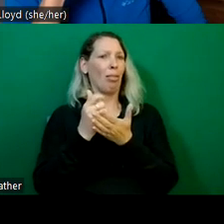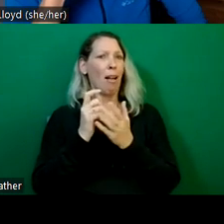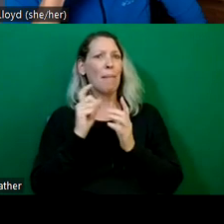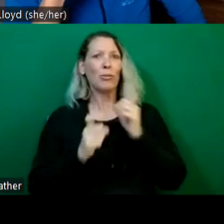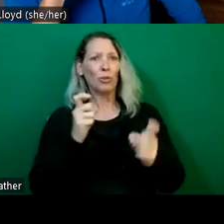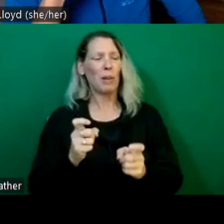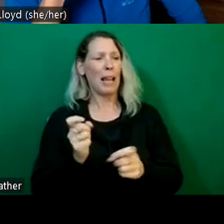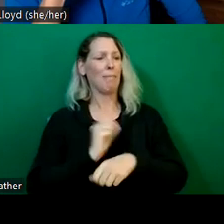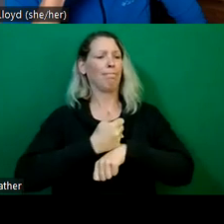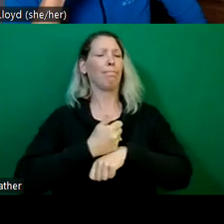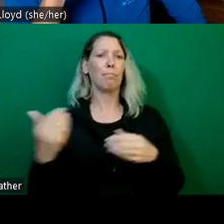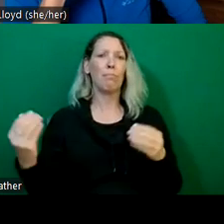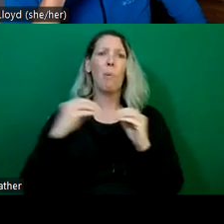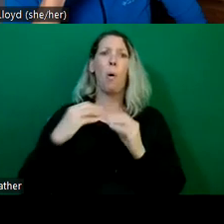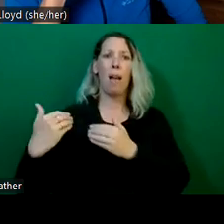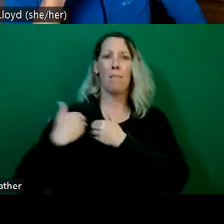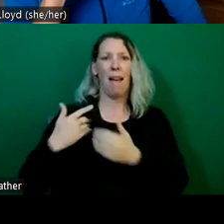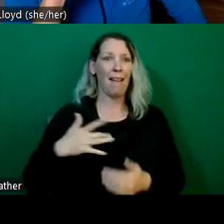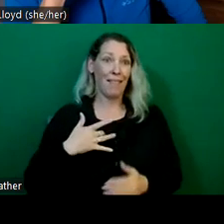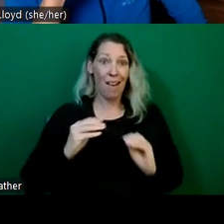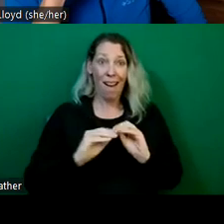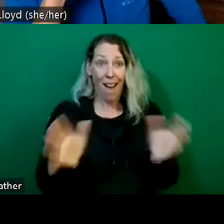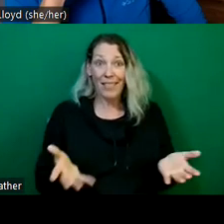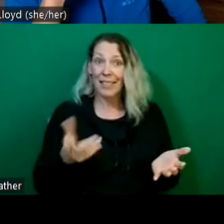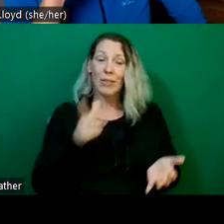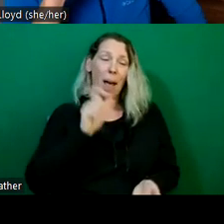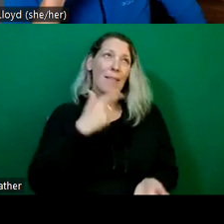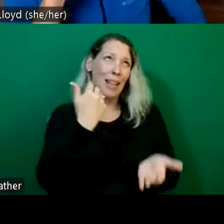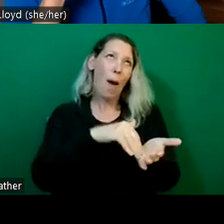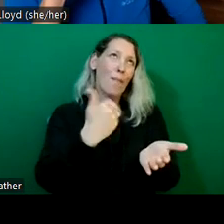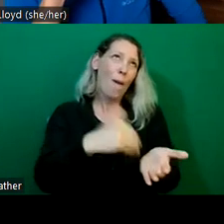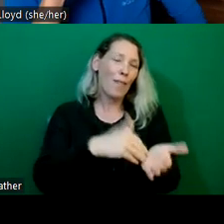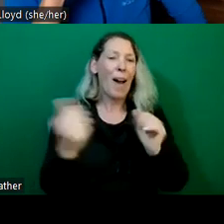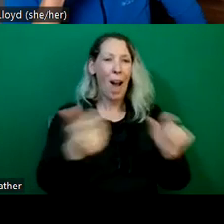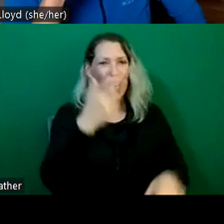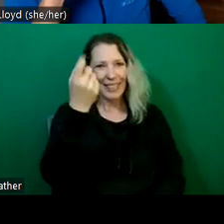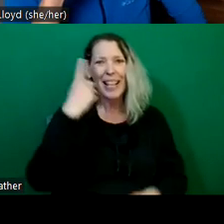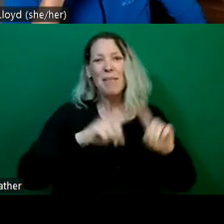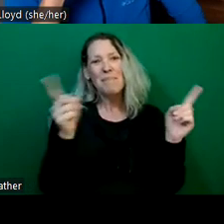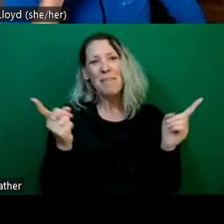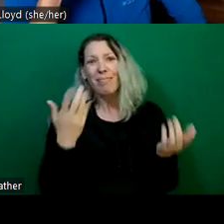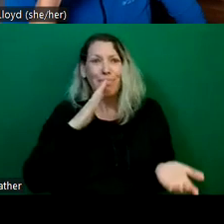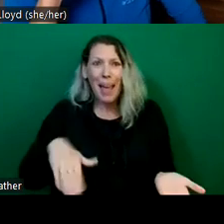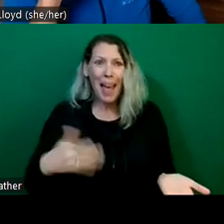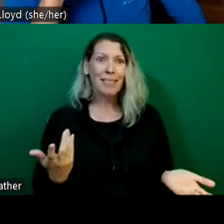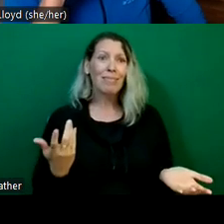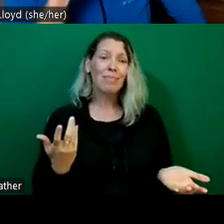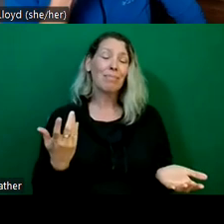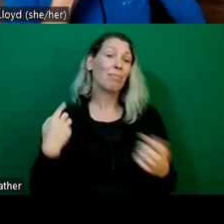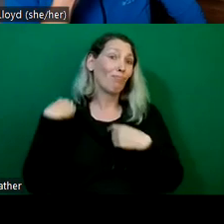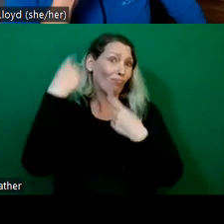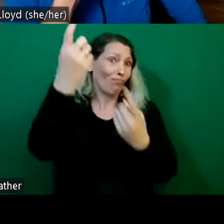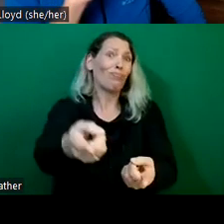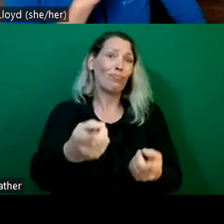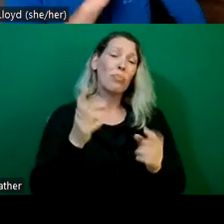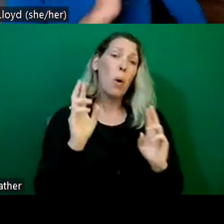more accountability for the police, because it's obviously, I feel like, don't need to say it over and over again, everyone understands, but it's pretty bad. And it's been bad for a really long time. So